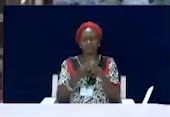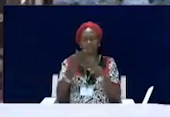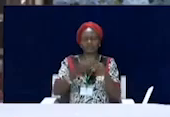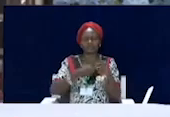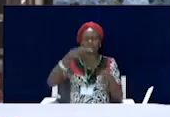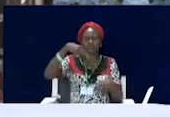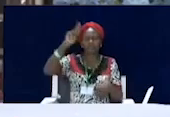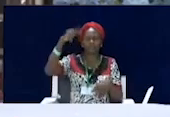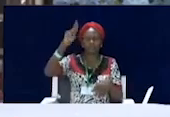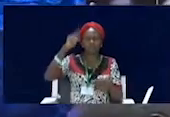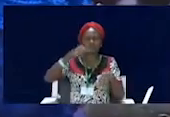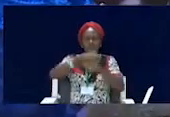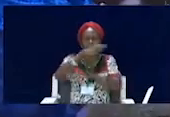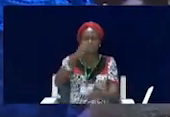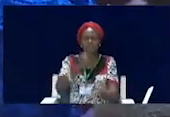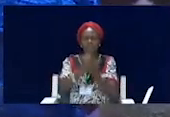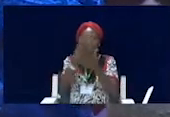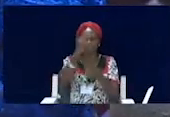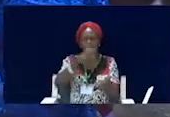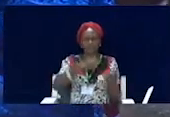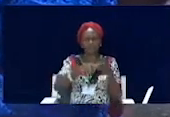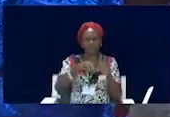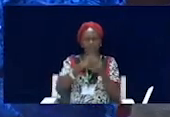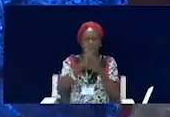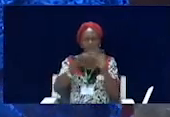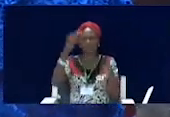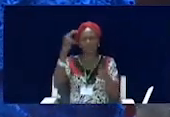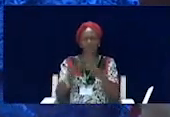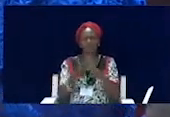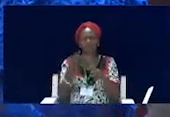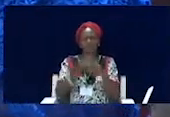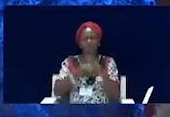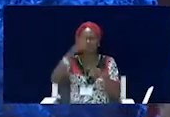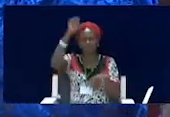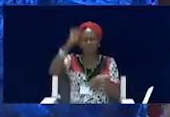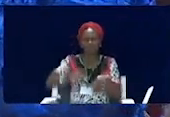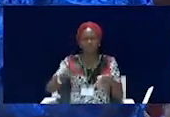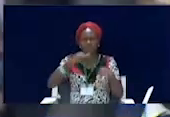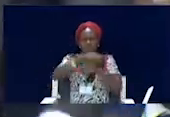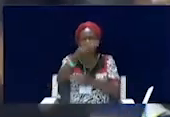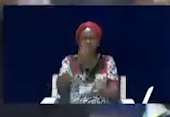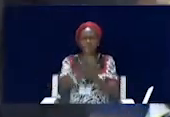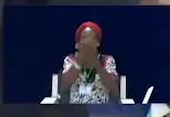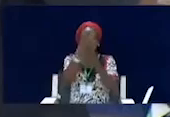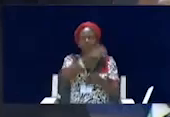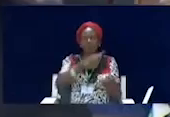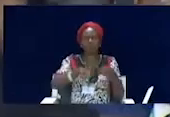From the north, send help to them. From the south, send help to them.